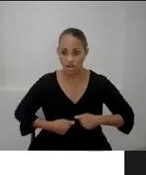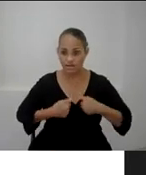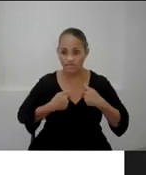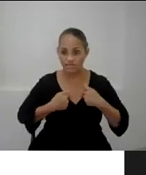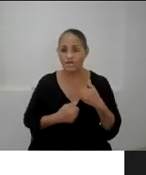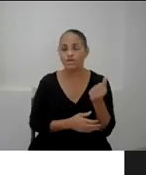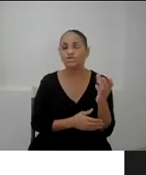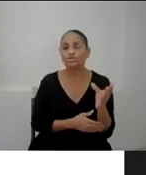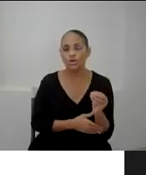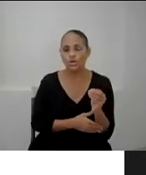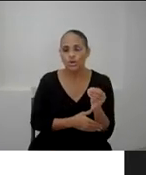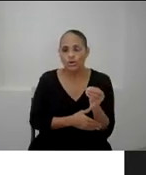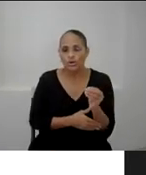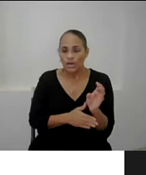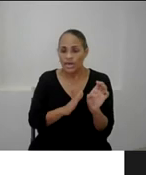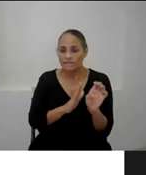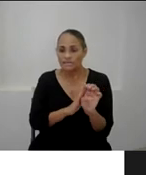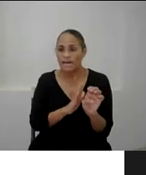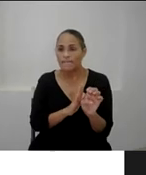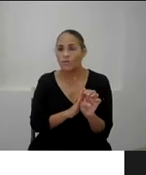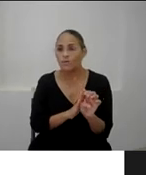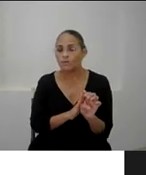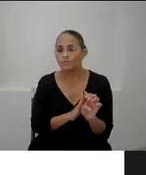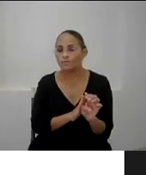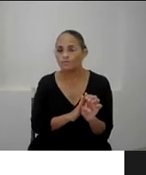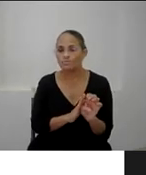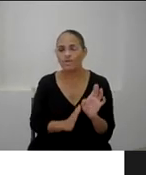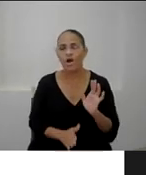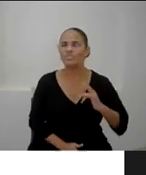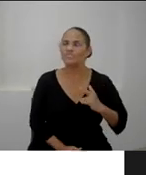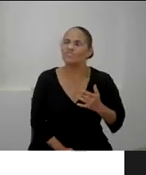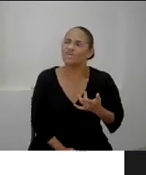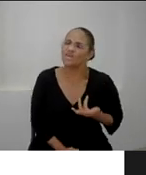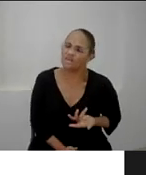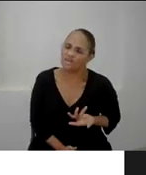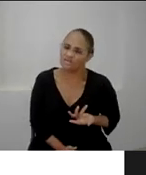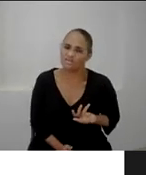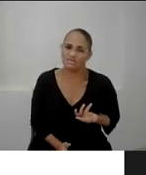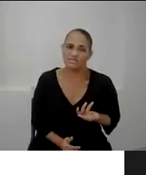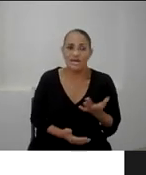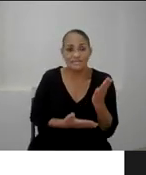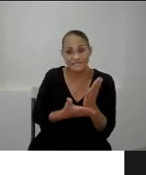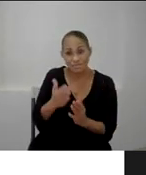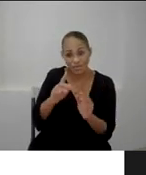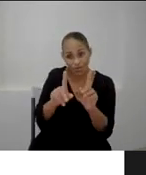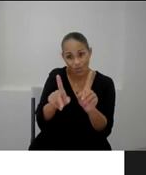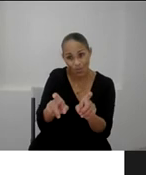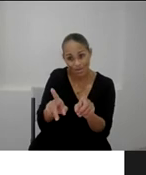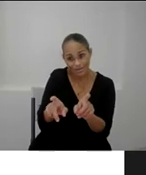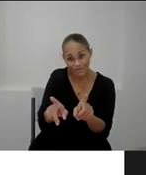So, an example of the feelings one and some of the questions